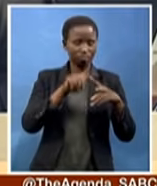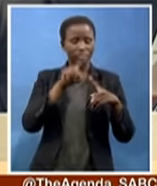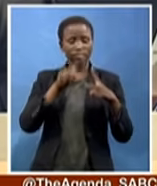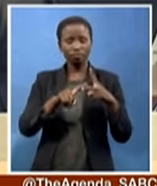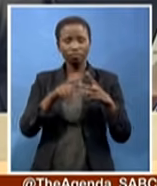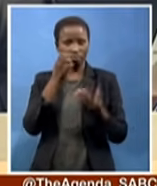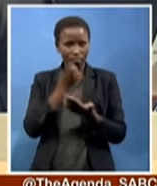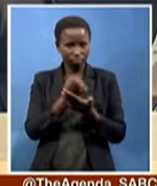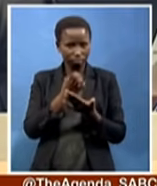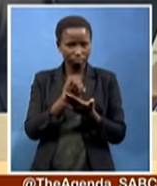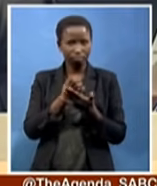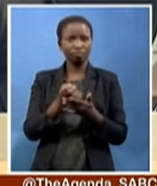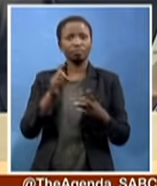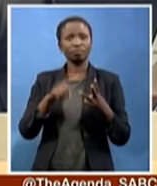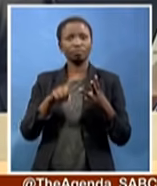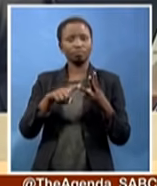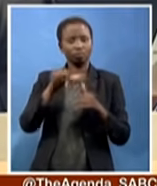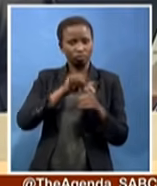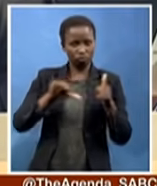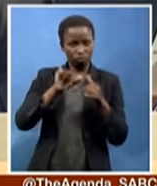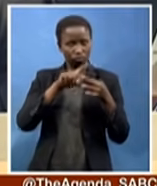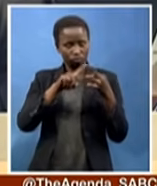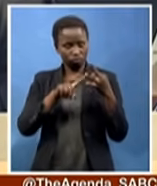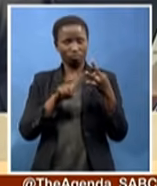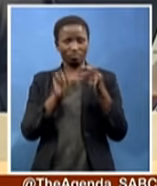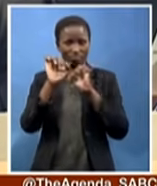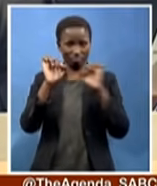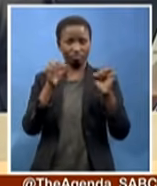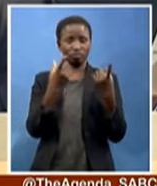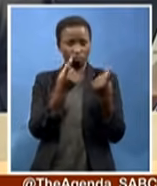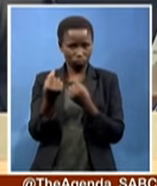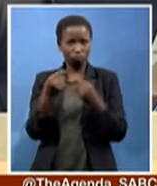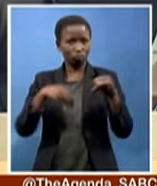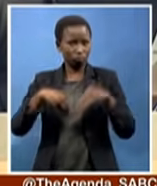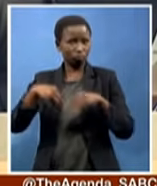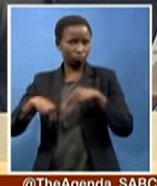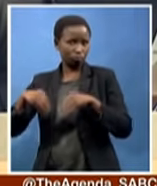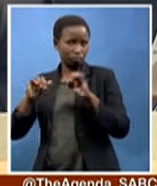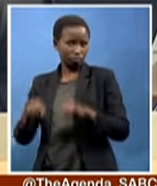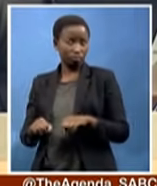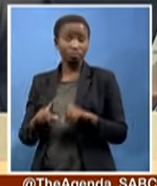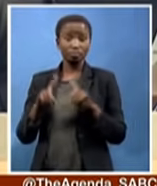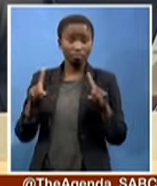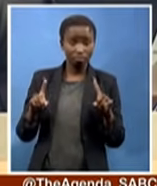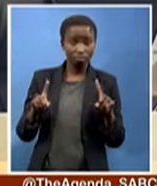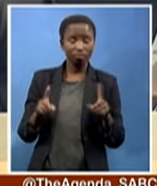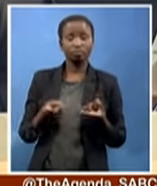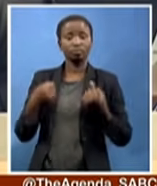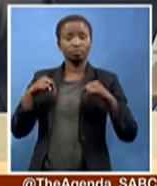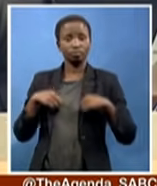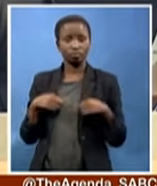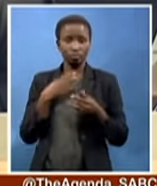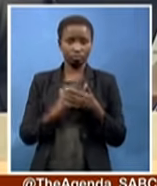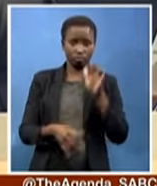But it is clearly not sufficient for us to recognize the problem. The task of any